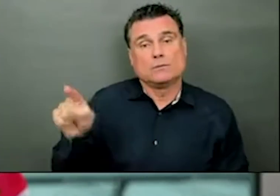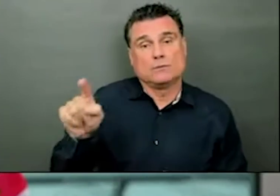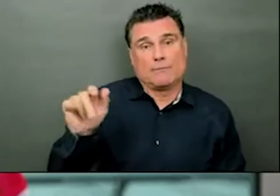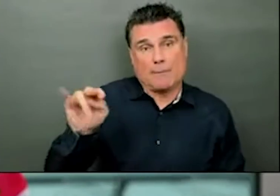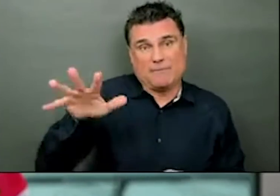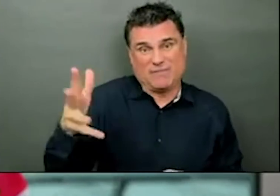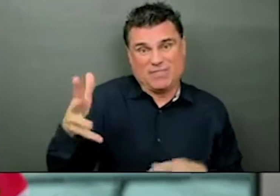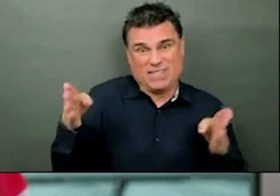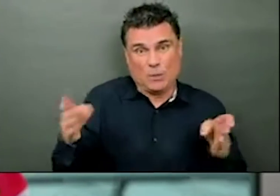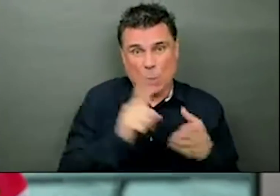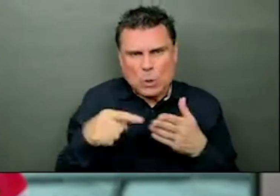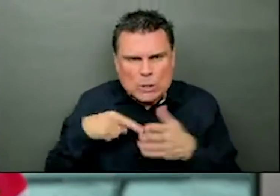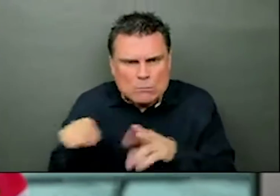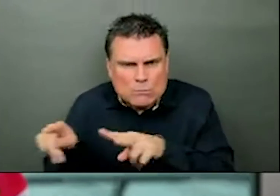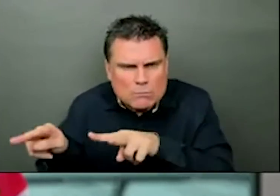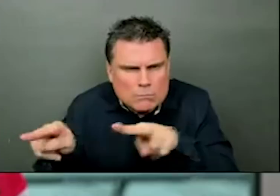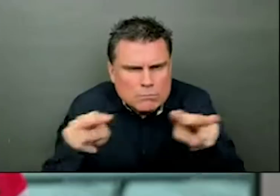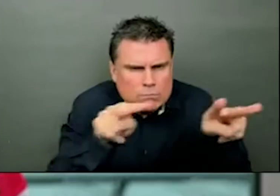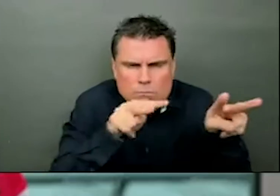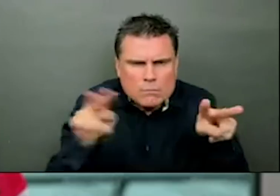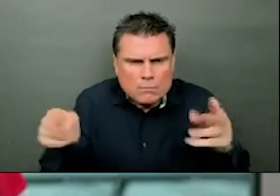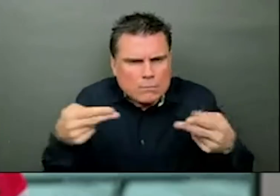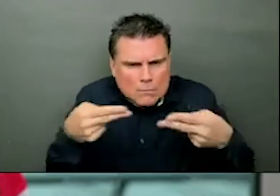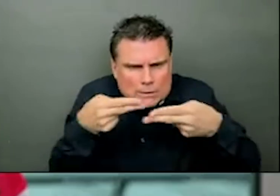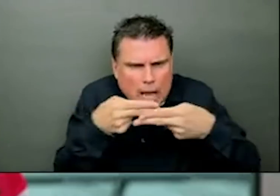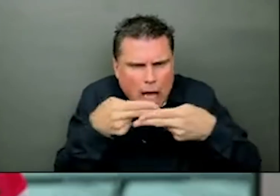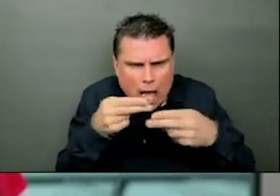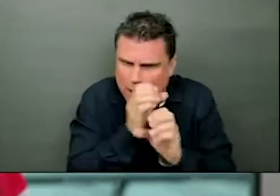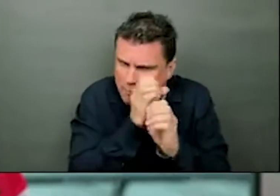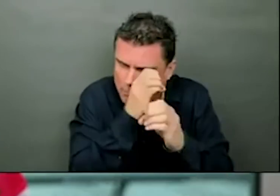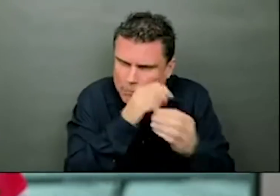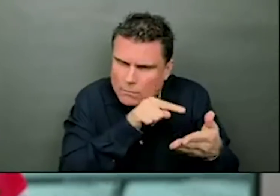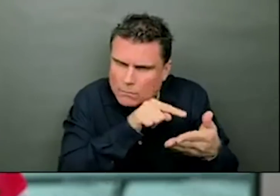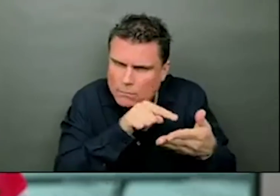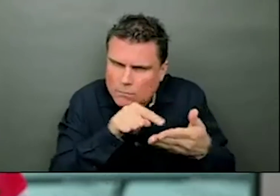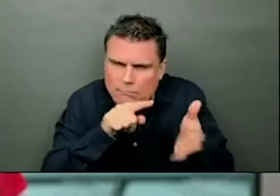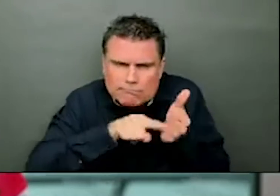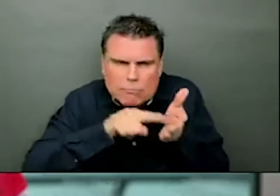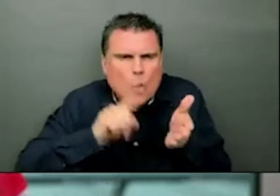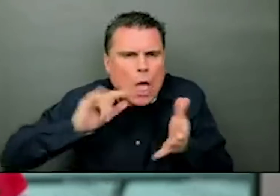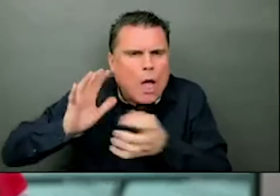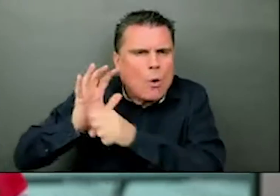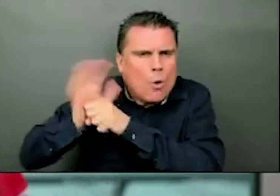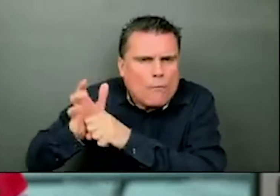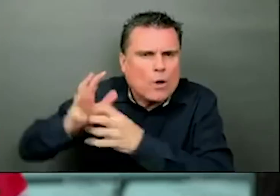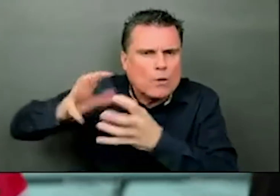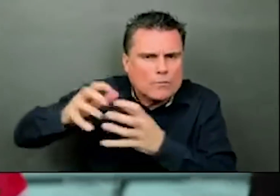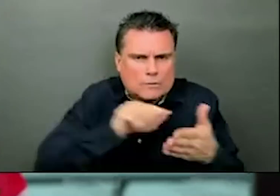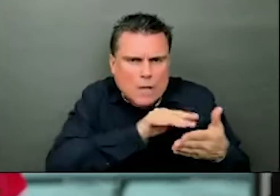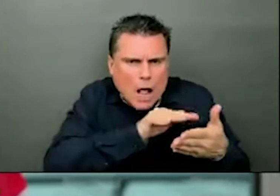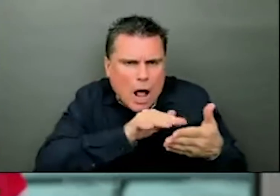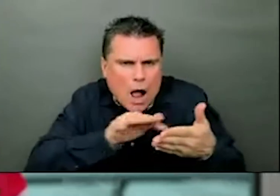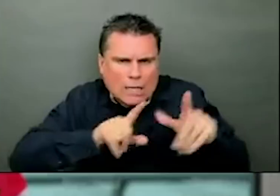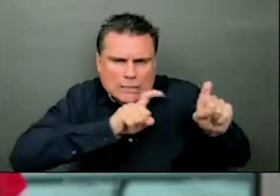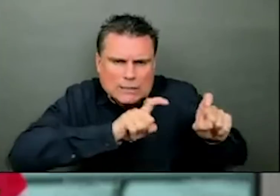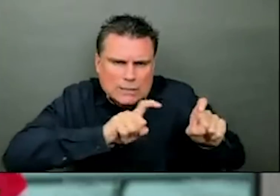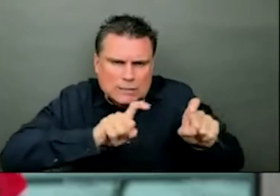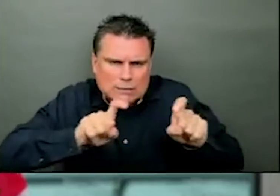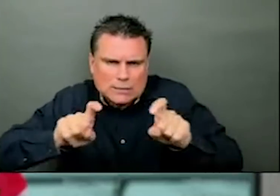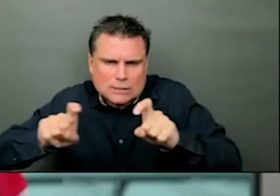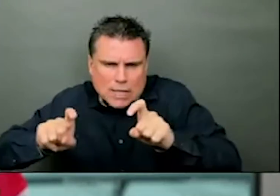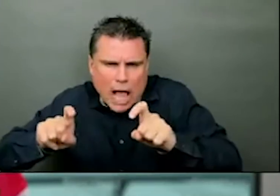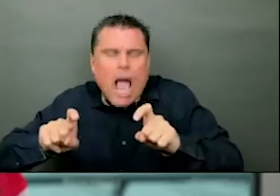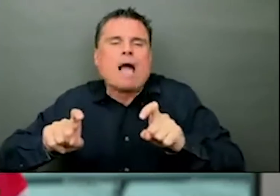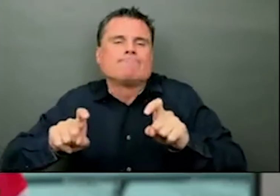3,099 positive cases that were screened, there were 3 that were confirmed by whole genome sequencing to